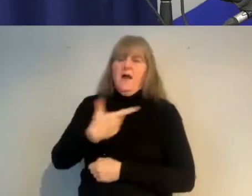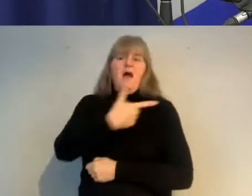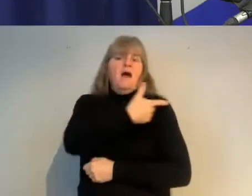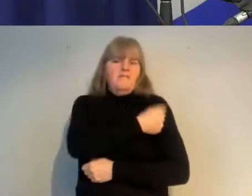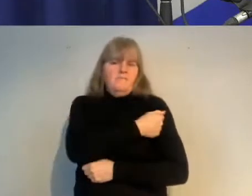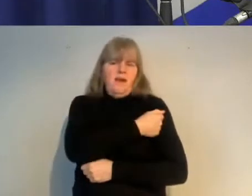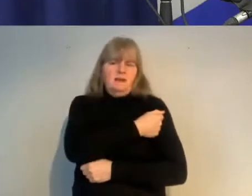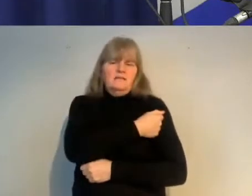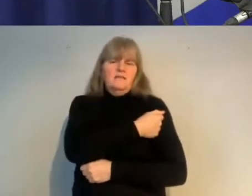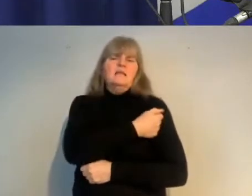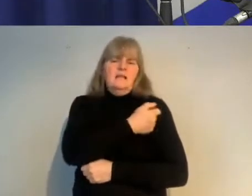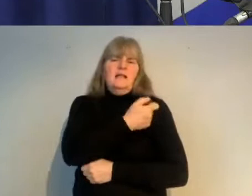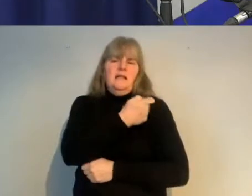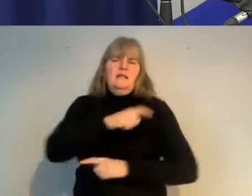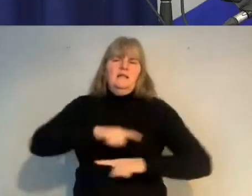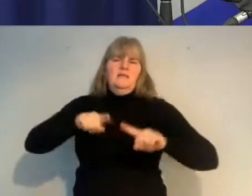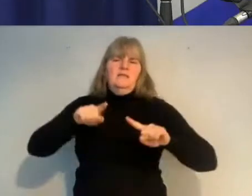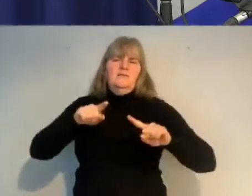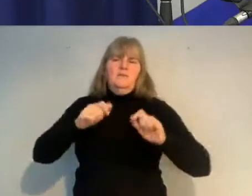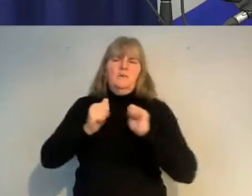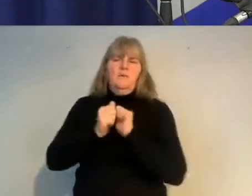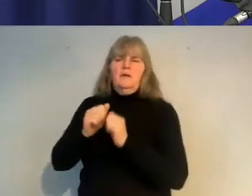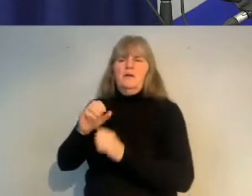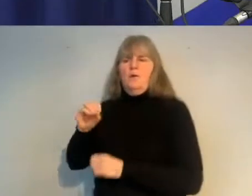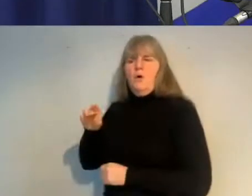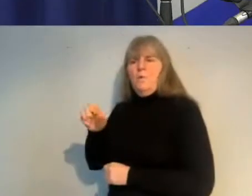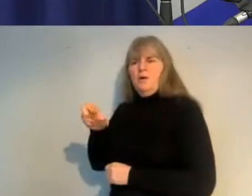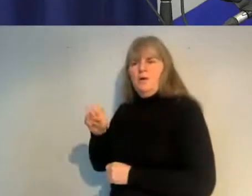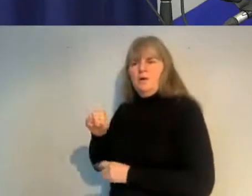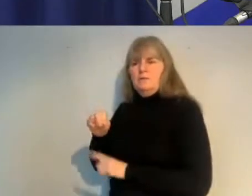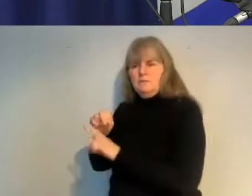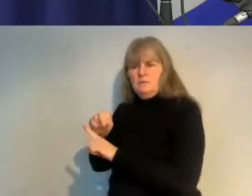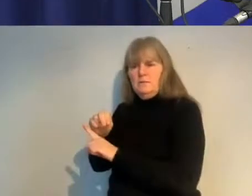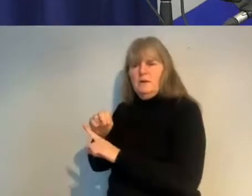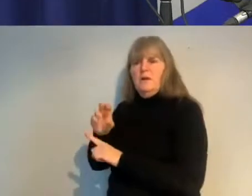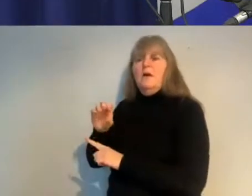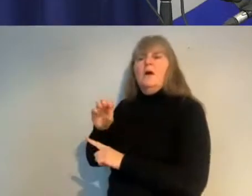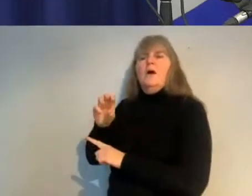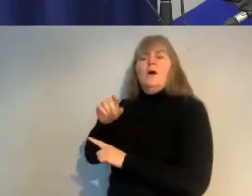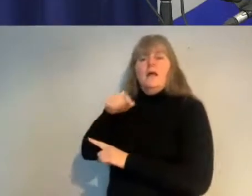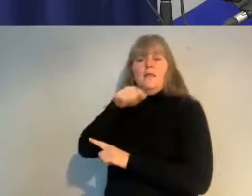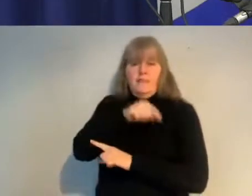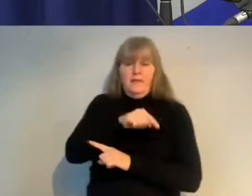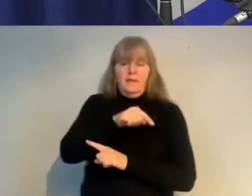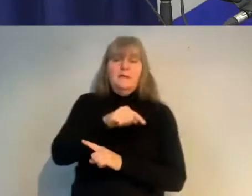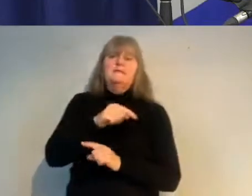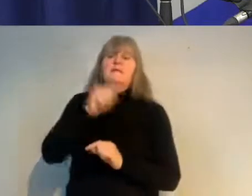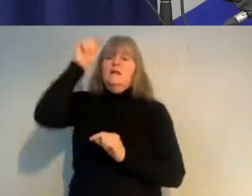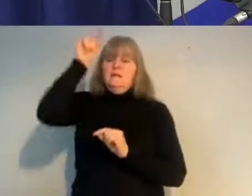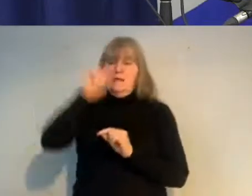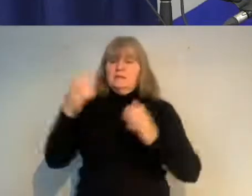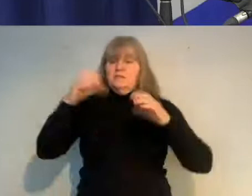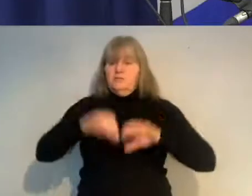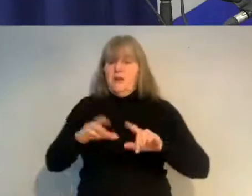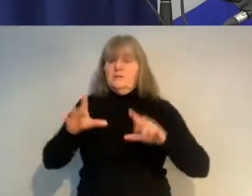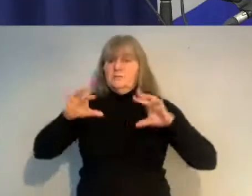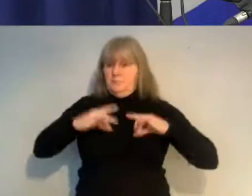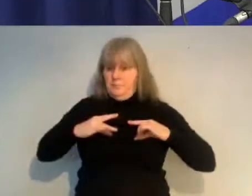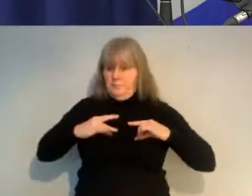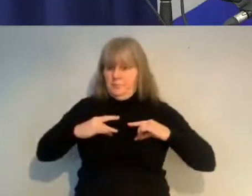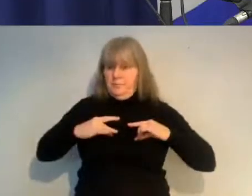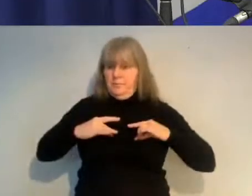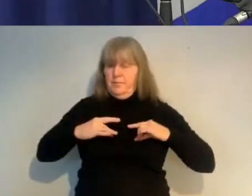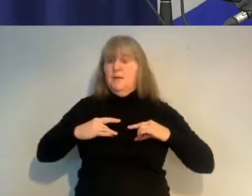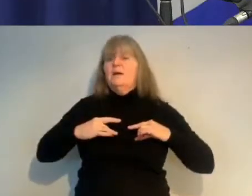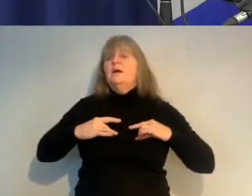with Omicron. With Omicron, vaccine reduces the likelihood of infection, but not as well as